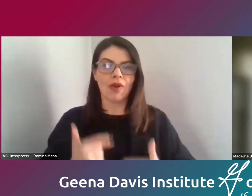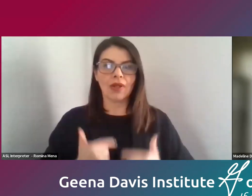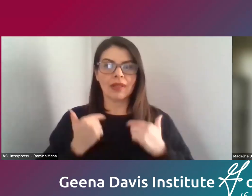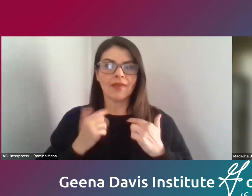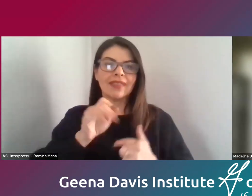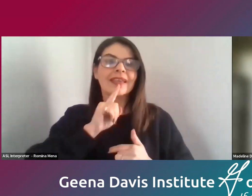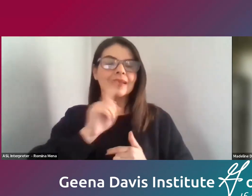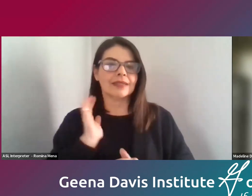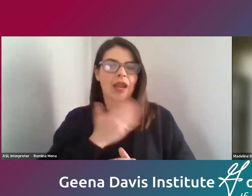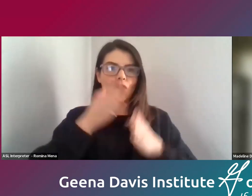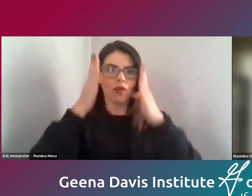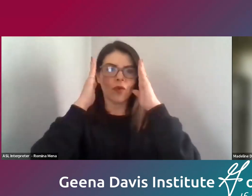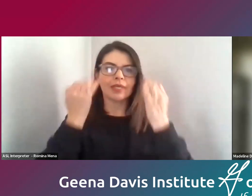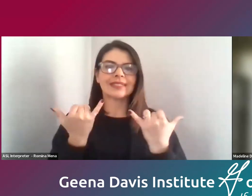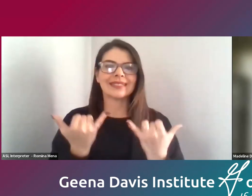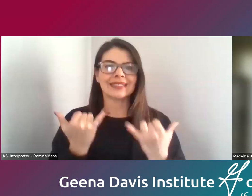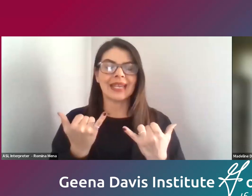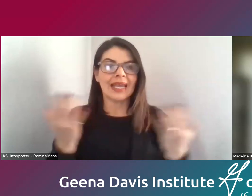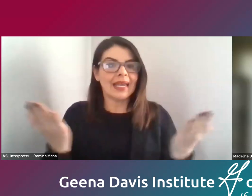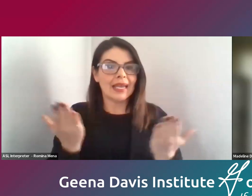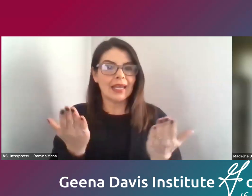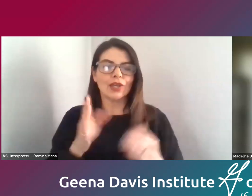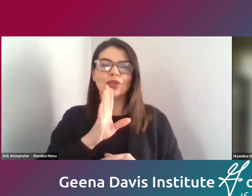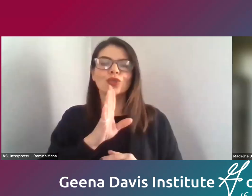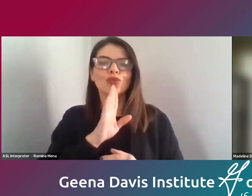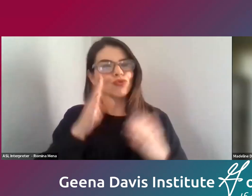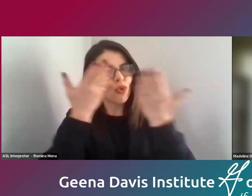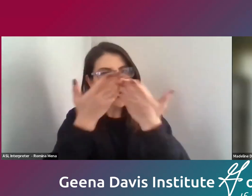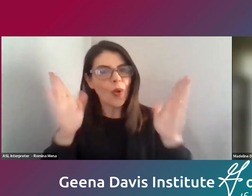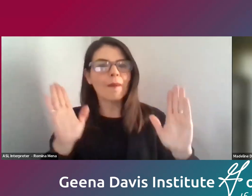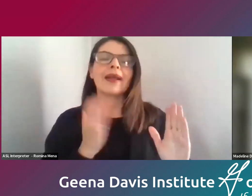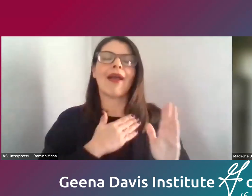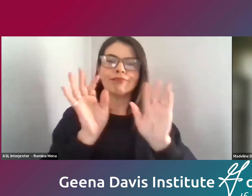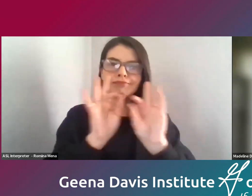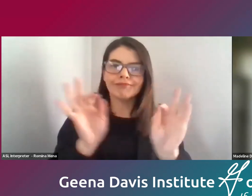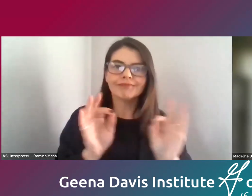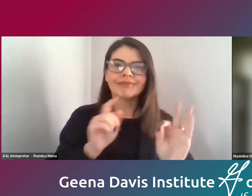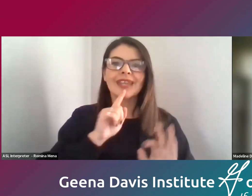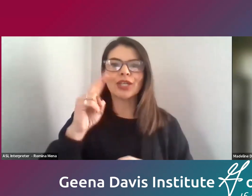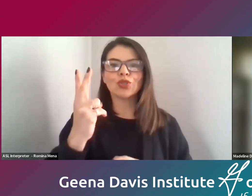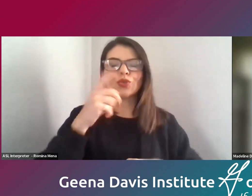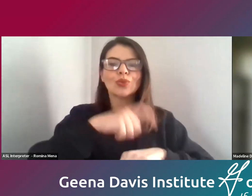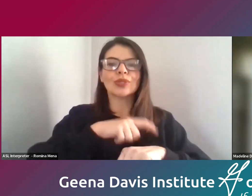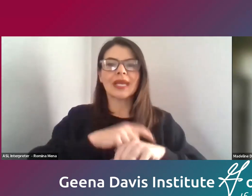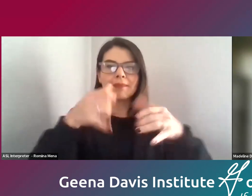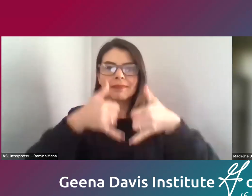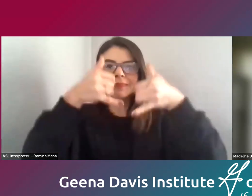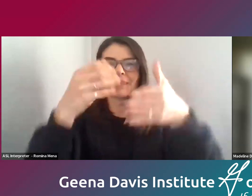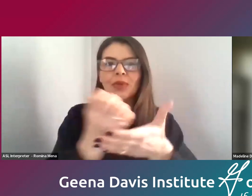which is our focus today. Here to give opening remarks is two-time Academy Award